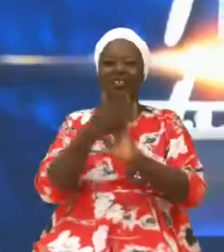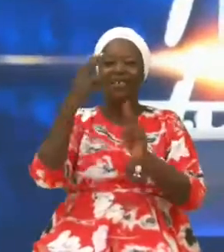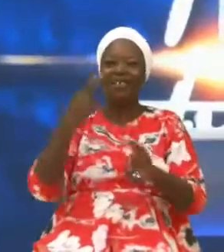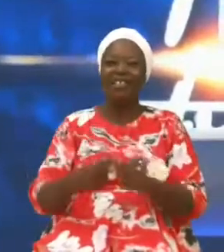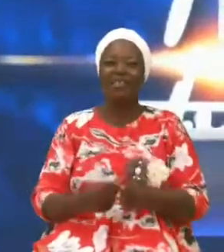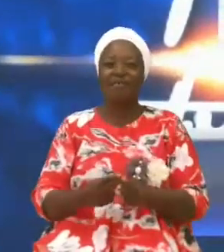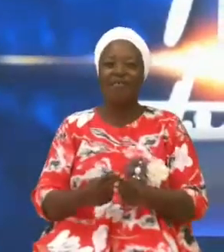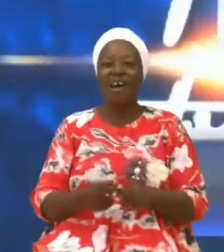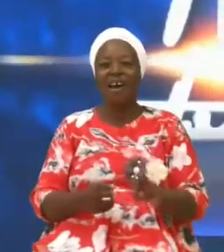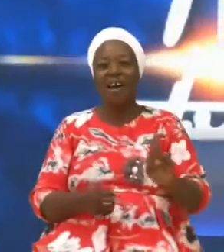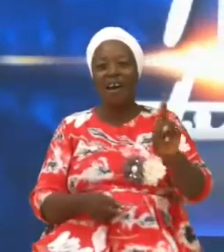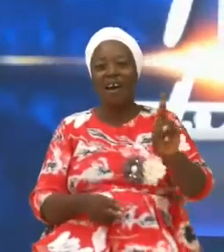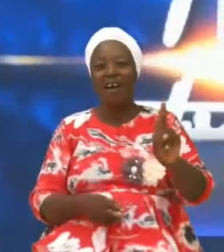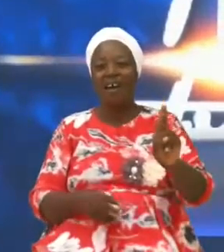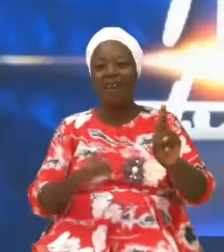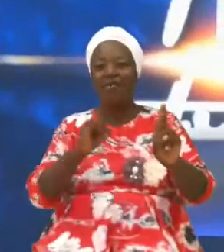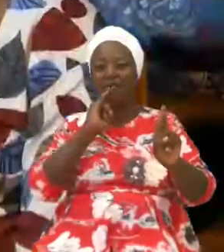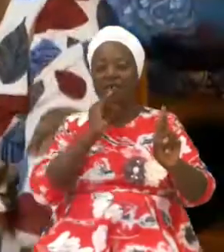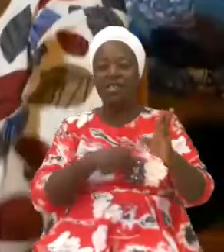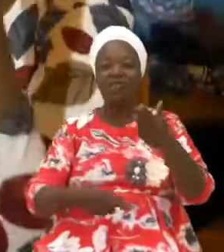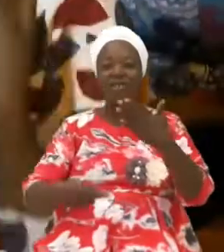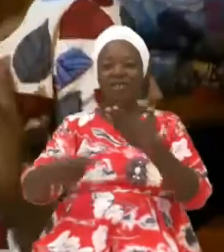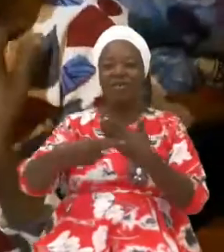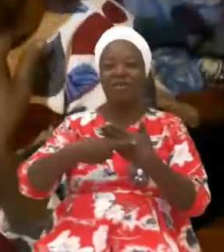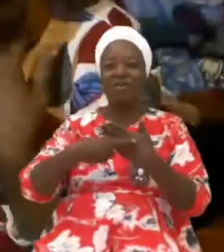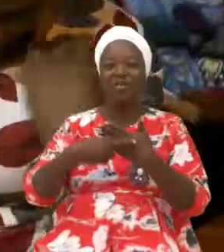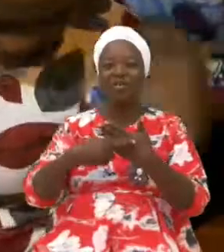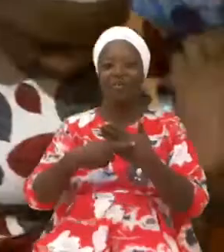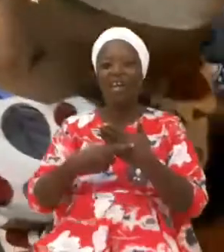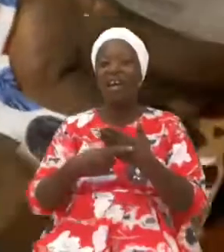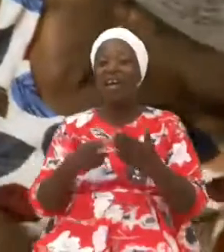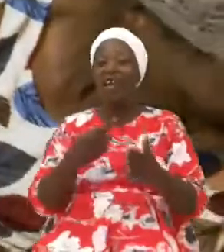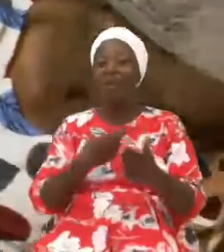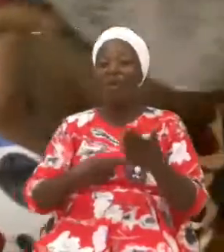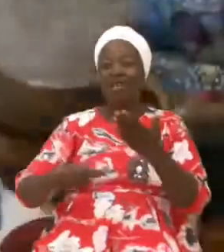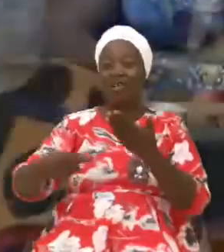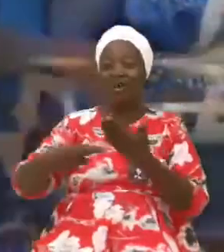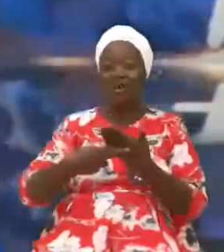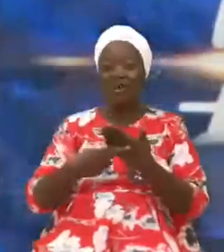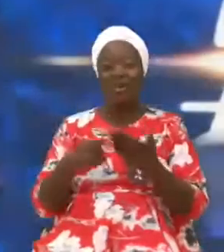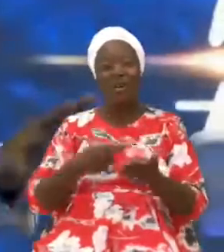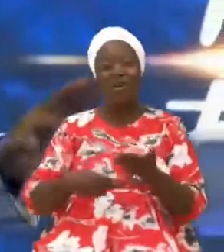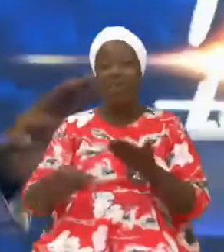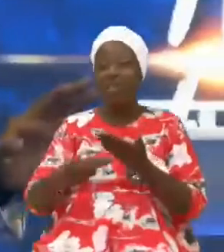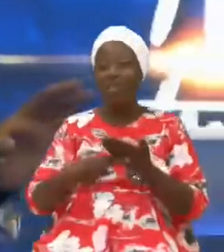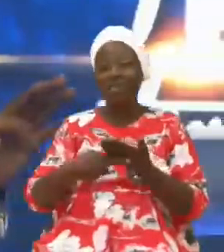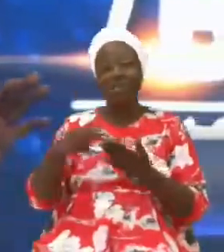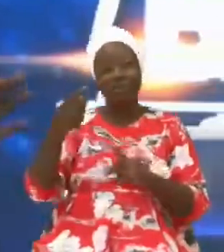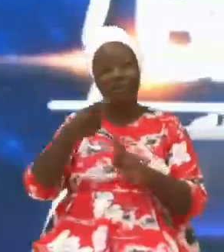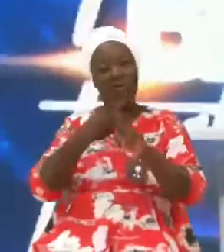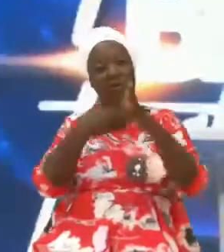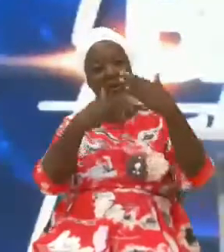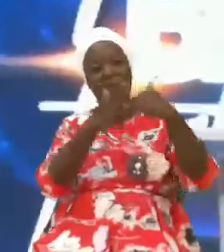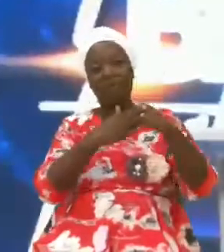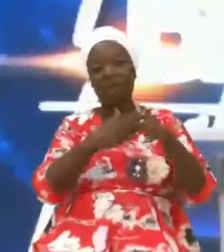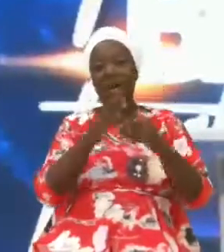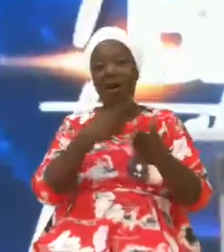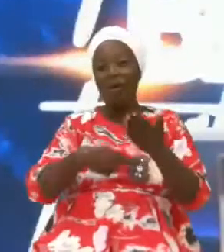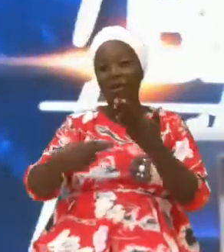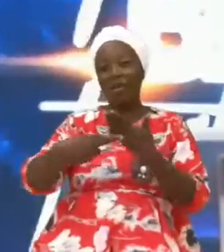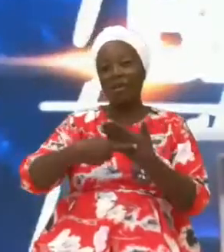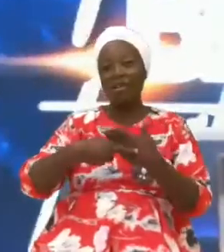showers will be complete in your life tonight. R is restoration.